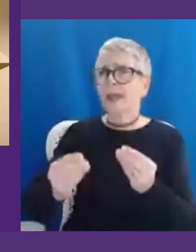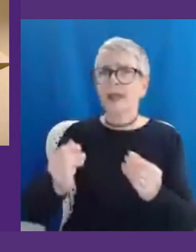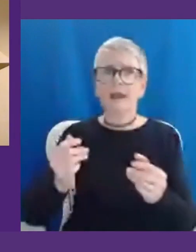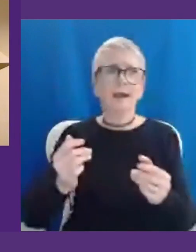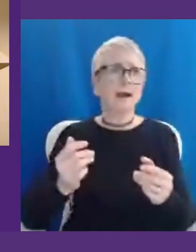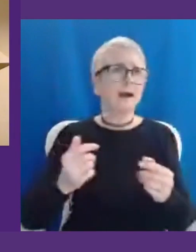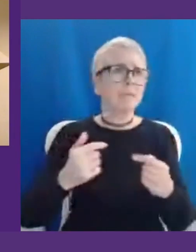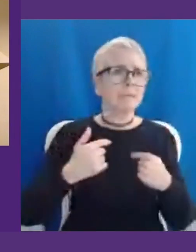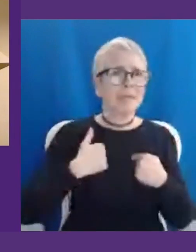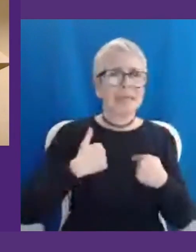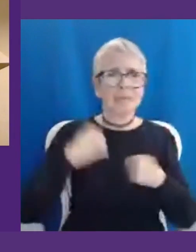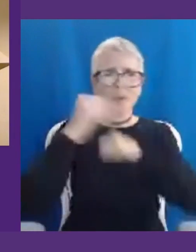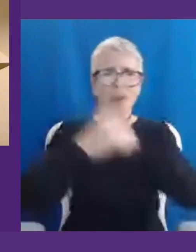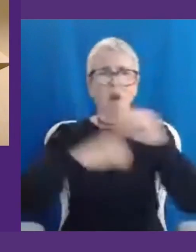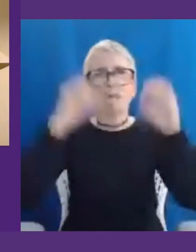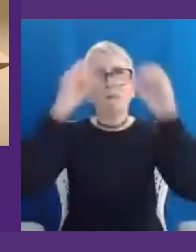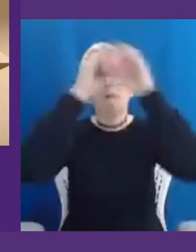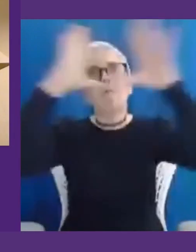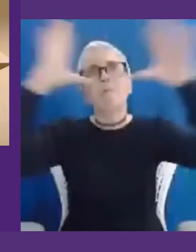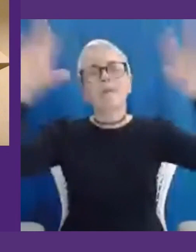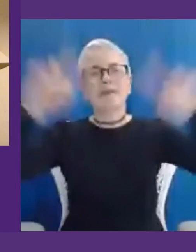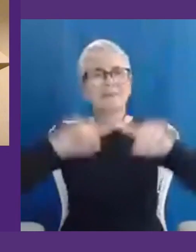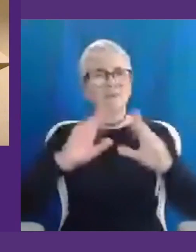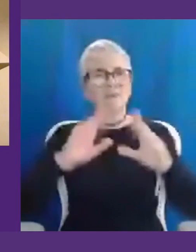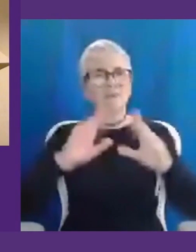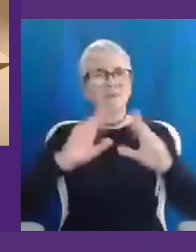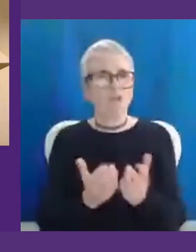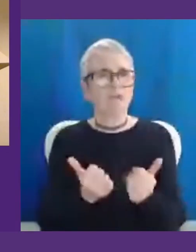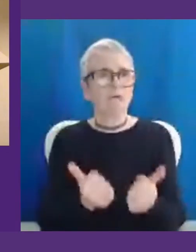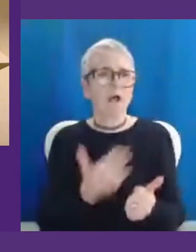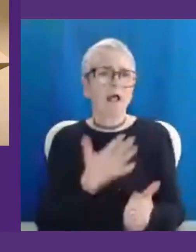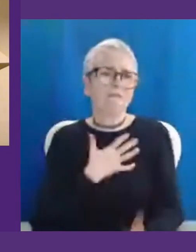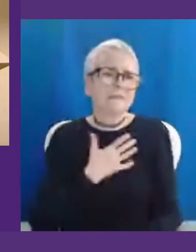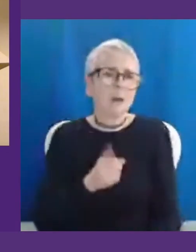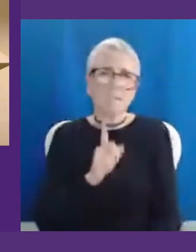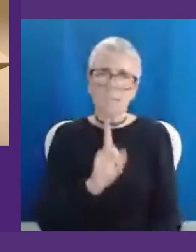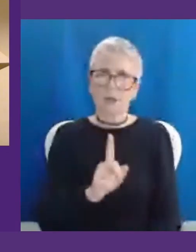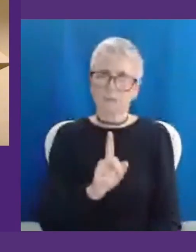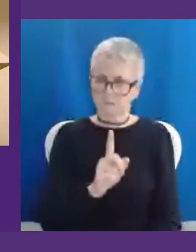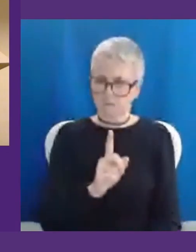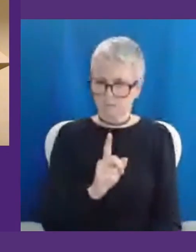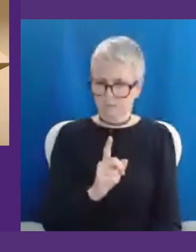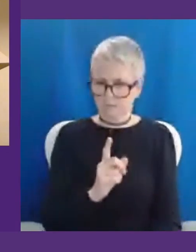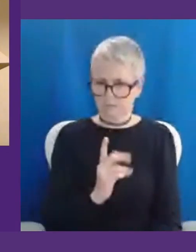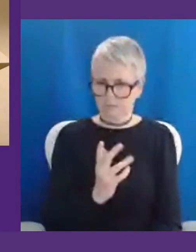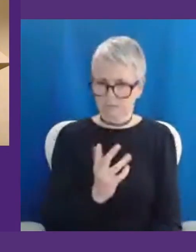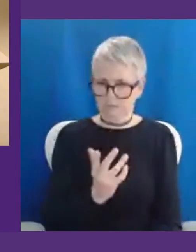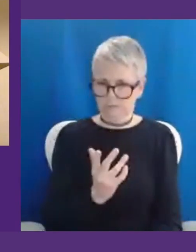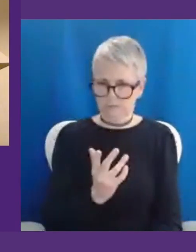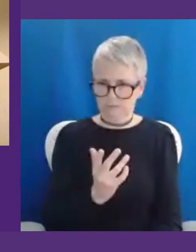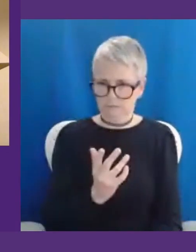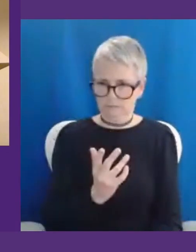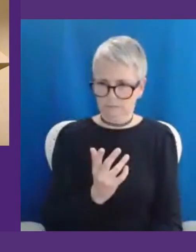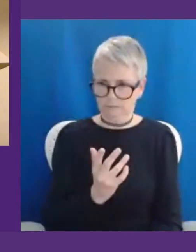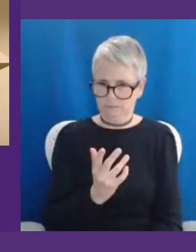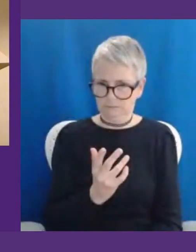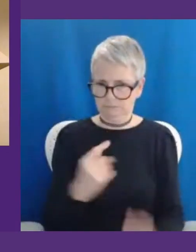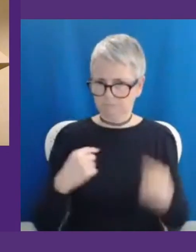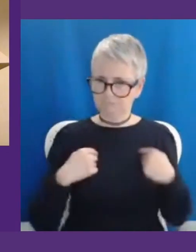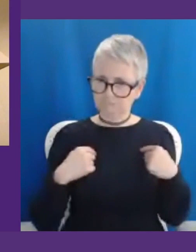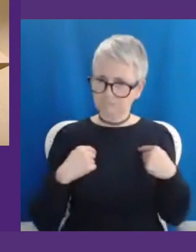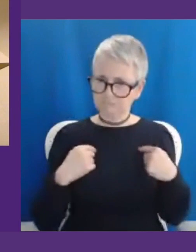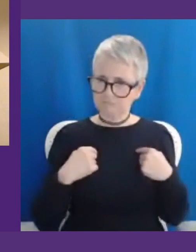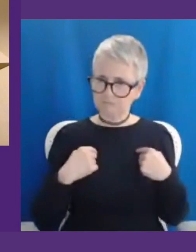I did feel remarkably invisible from those worlds.